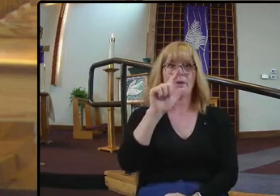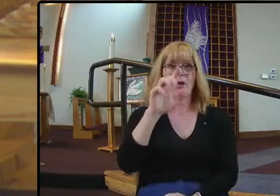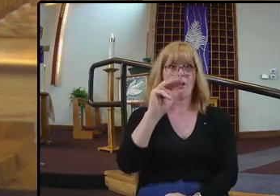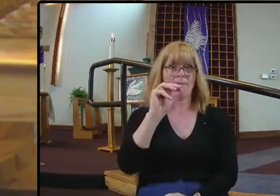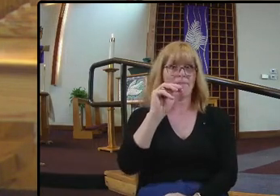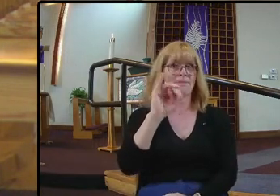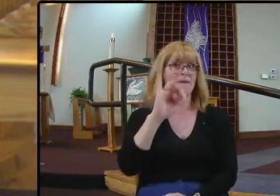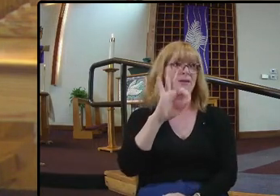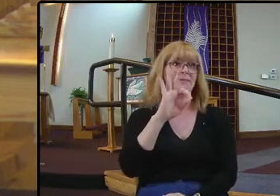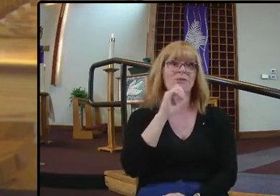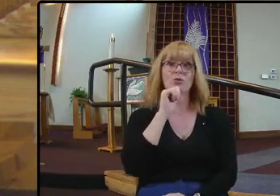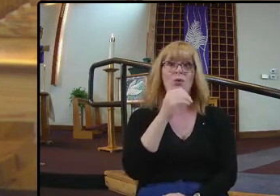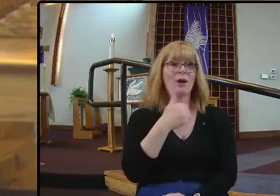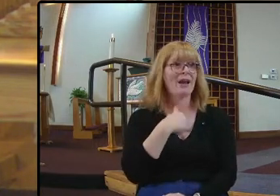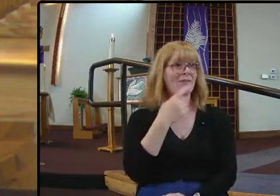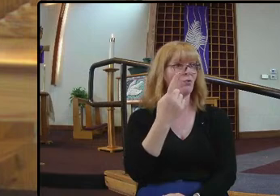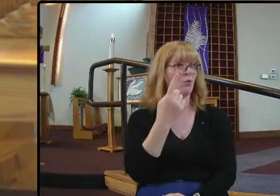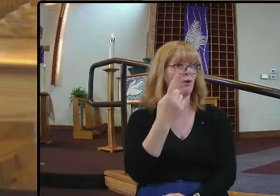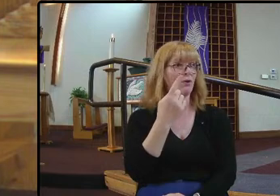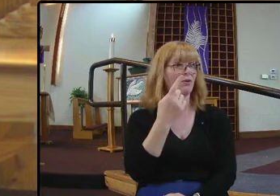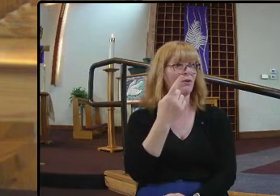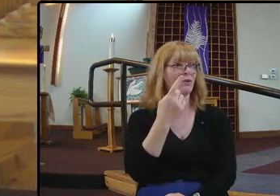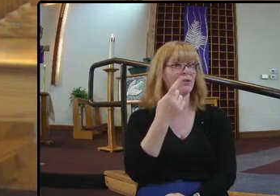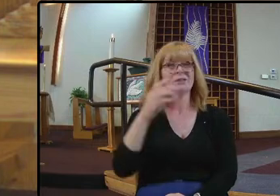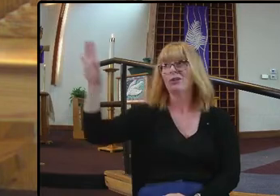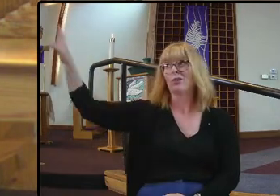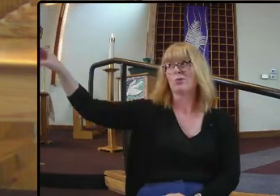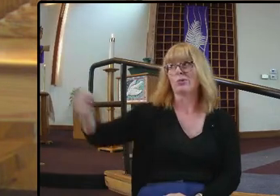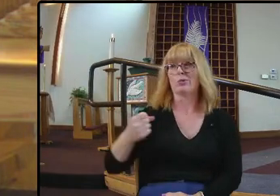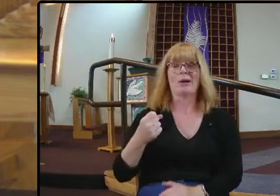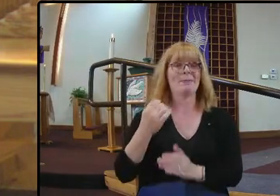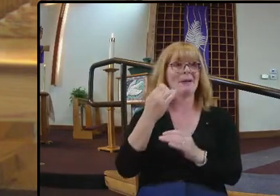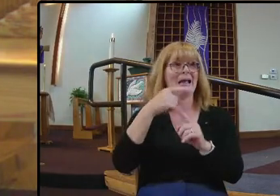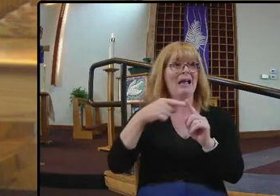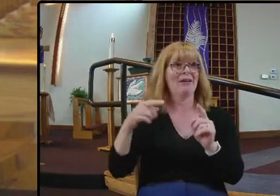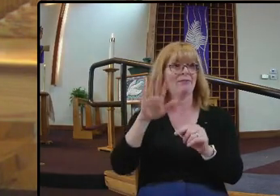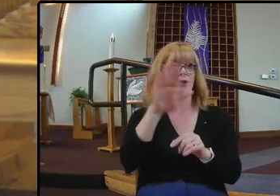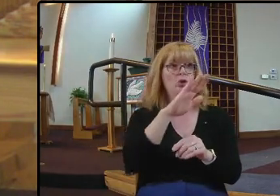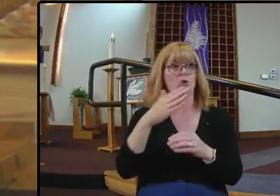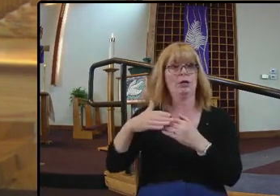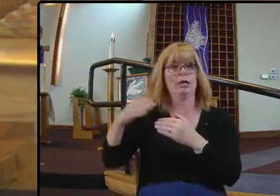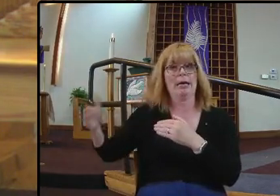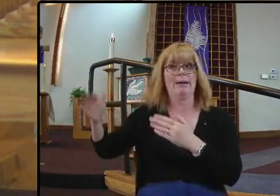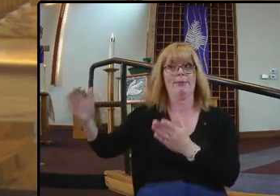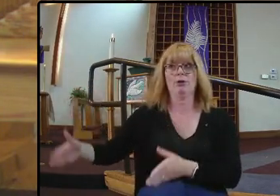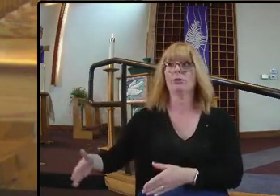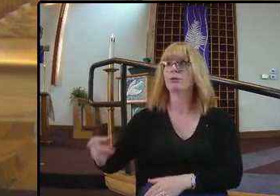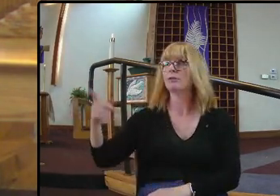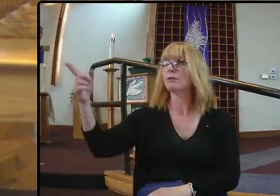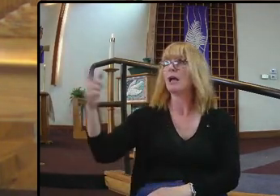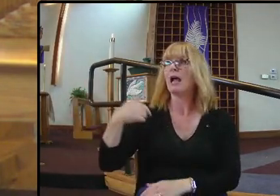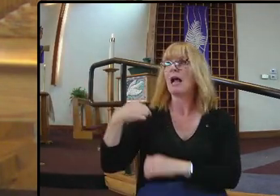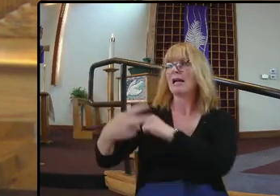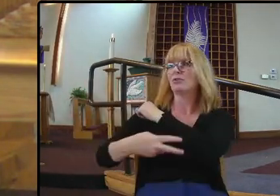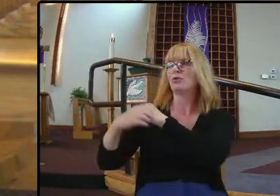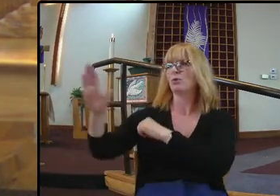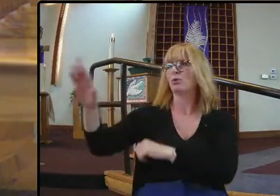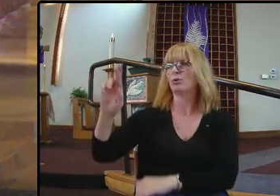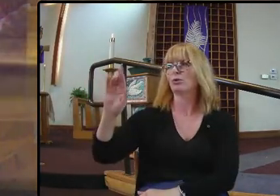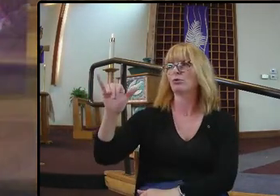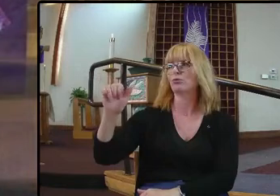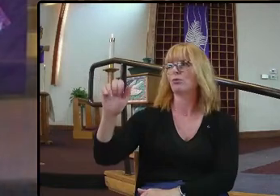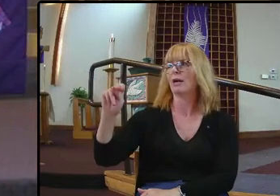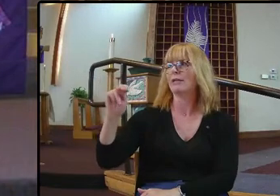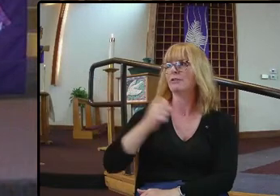If you don't have one, just rip off part of your neighbor's or just grab one of the little things right there. Here you go, Ryan. I stole yours. Sorry.